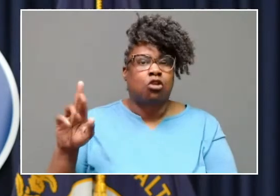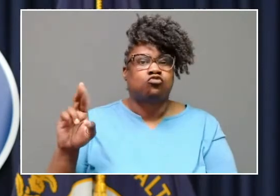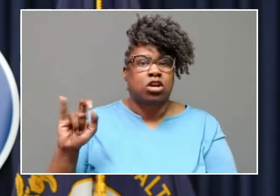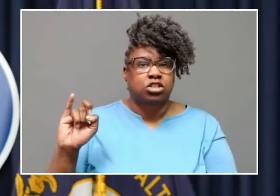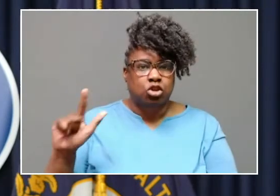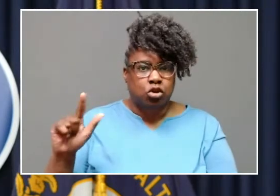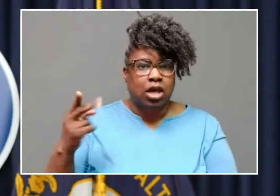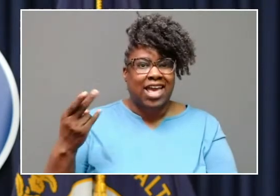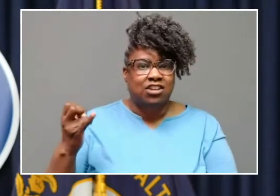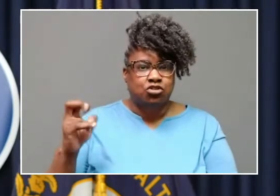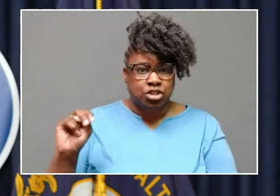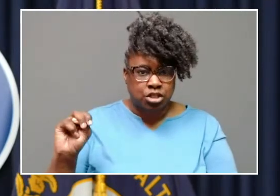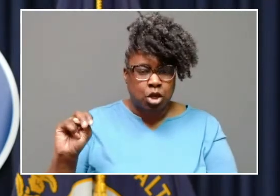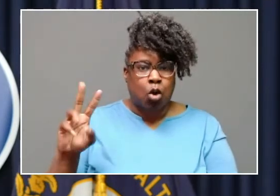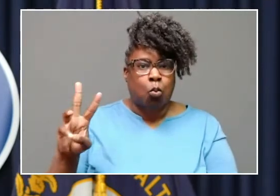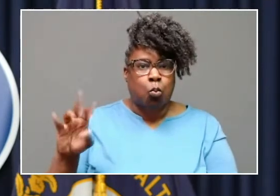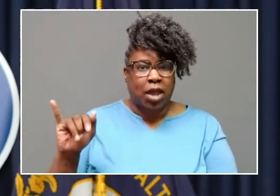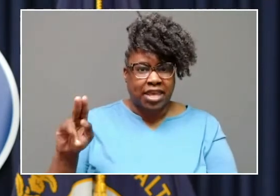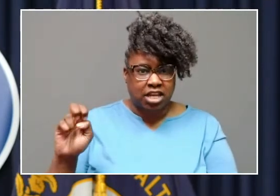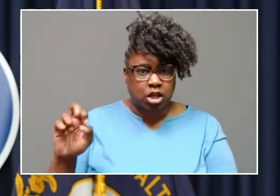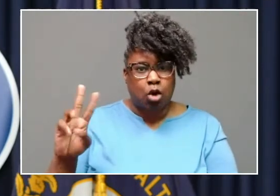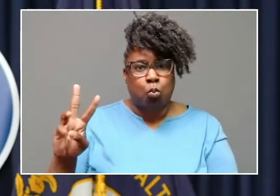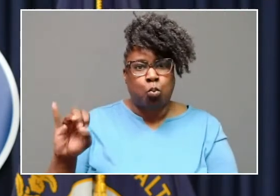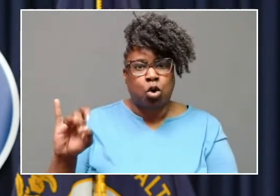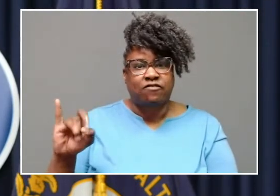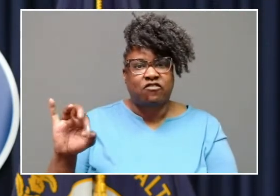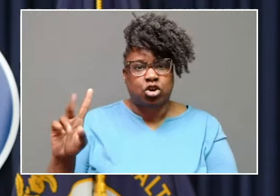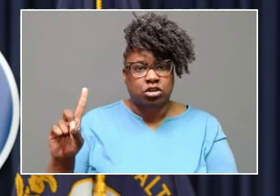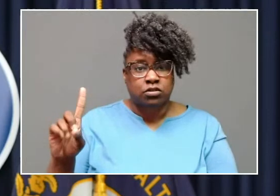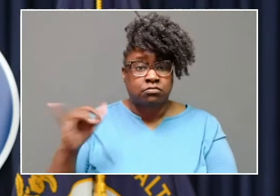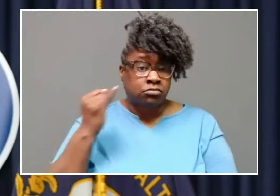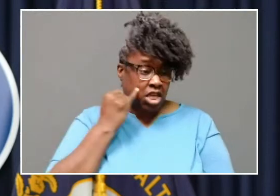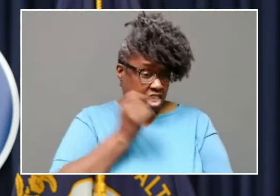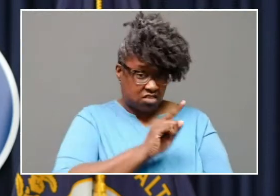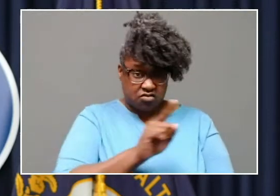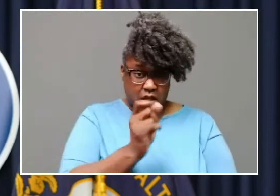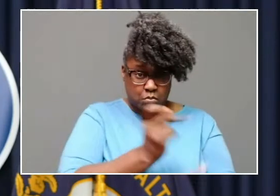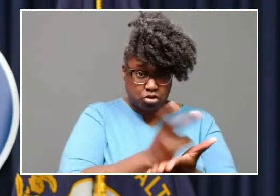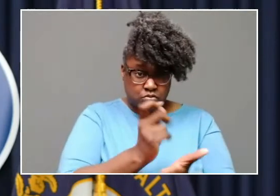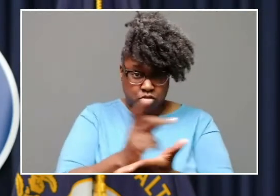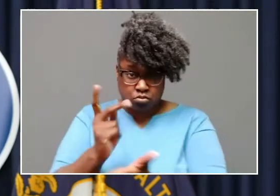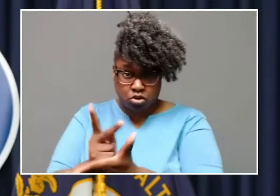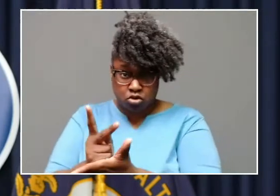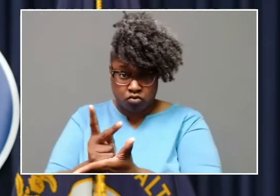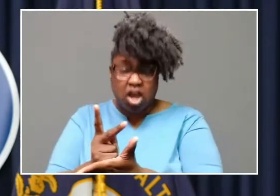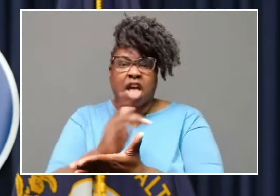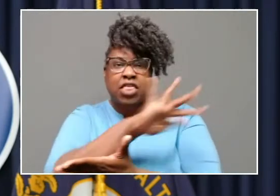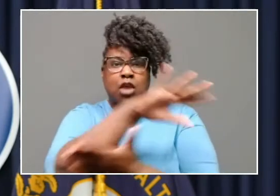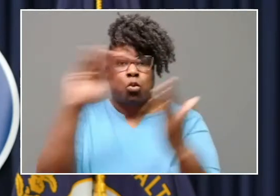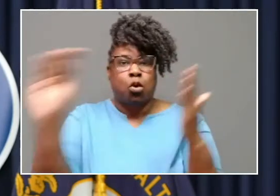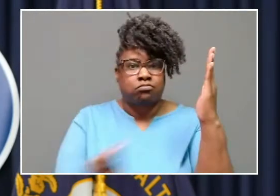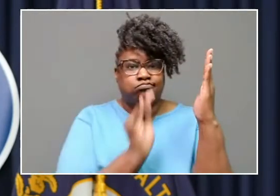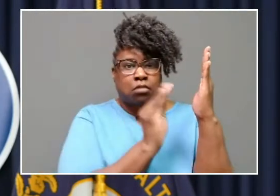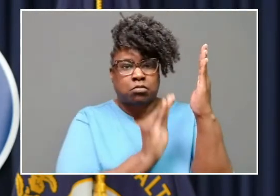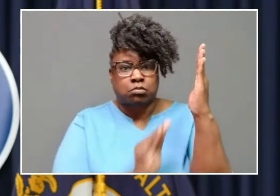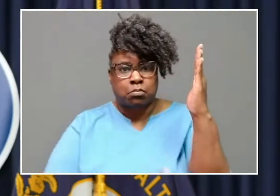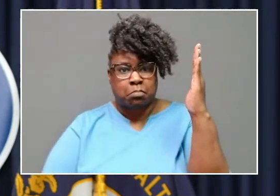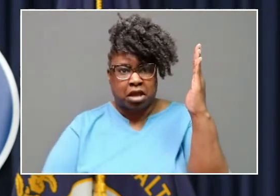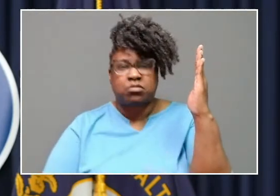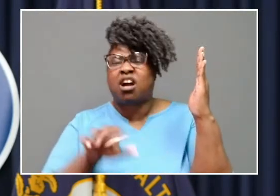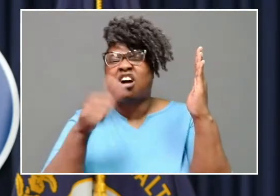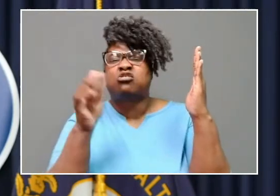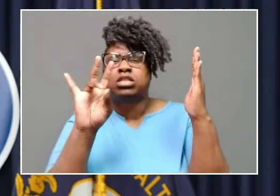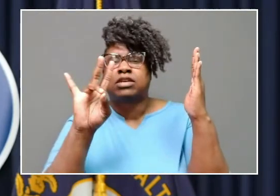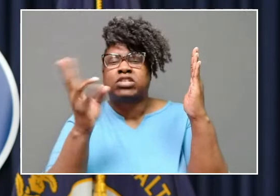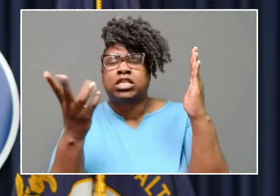and Woodford. If approved for public assistance, these counties would be added to the declaration. The other 76 have already been approved